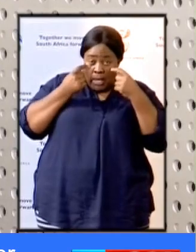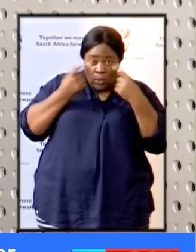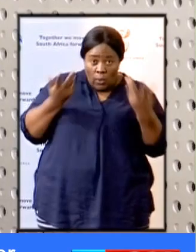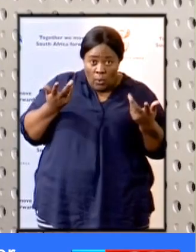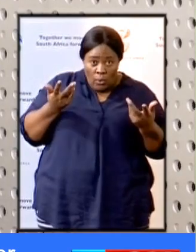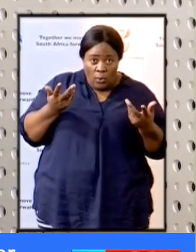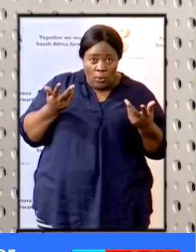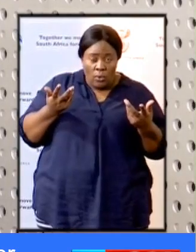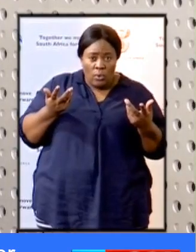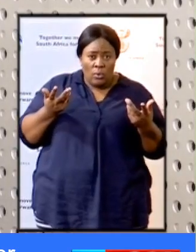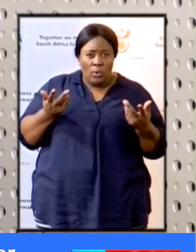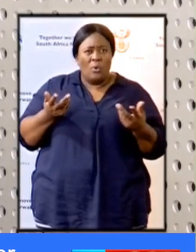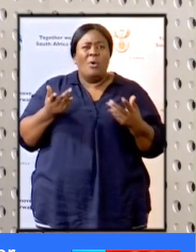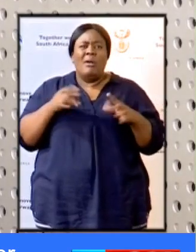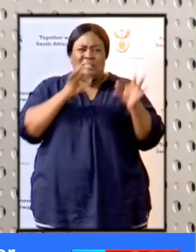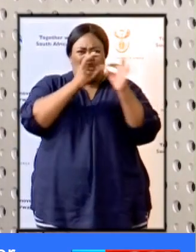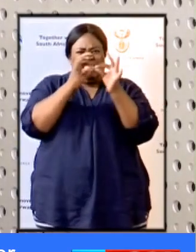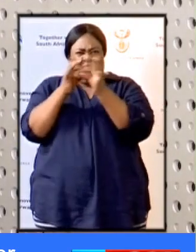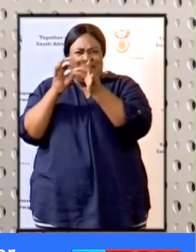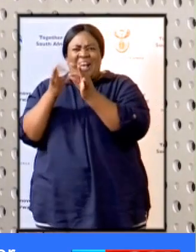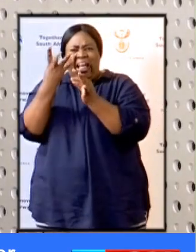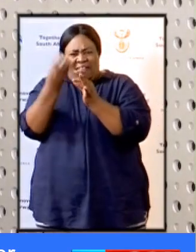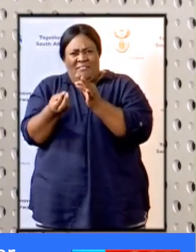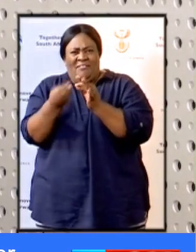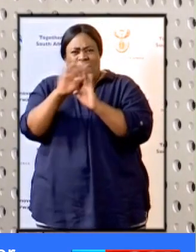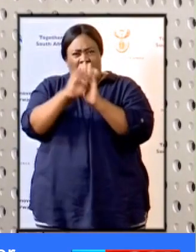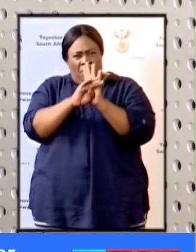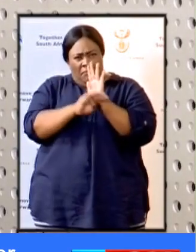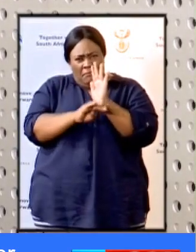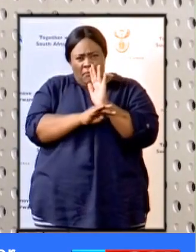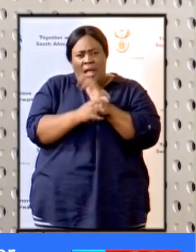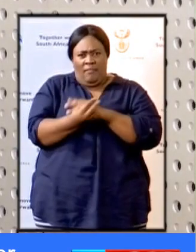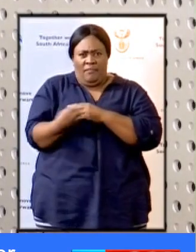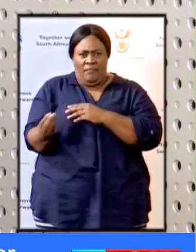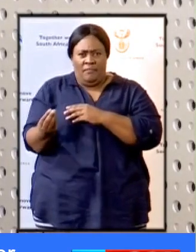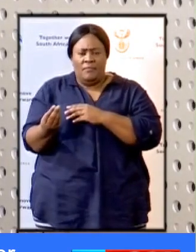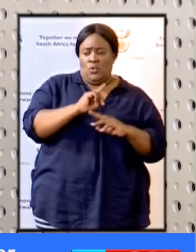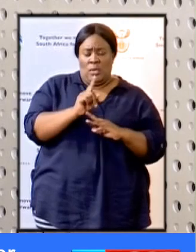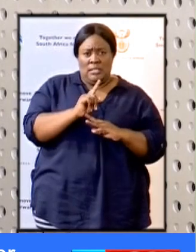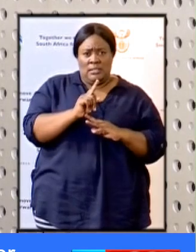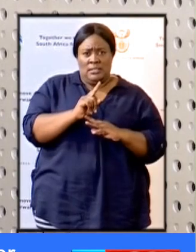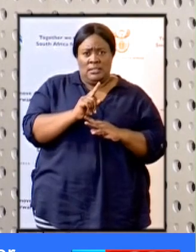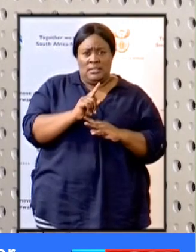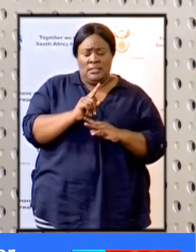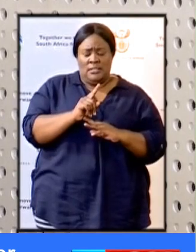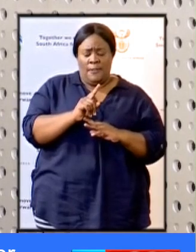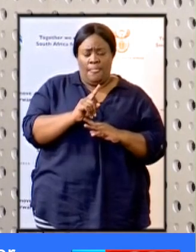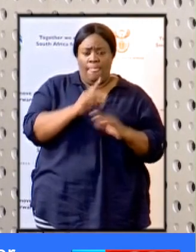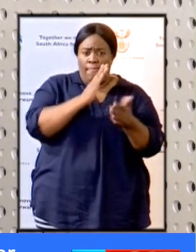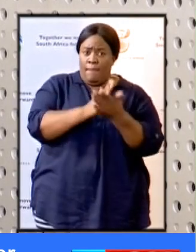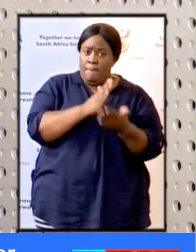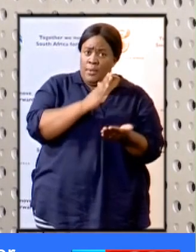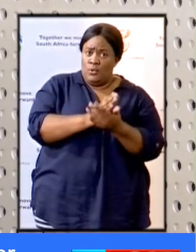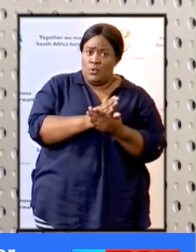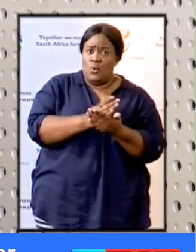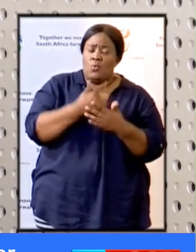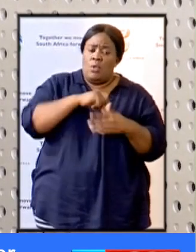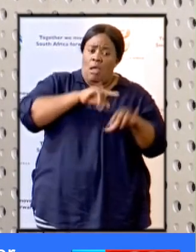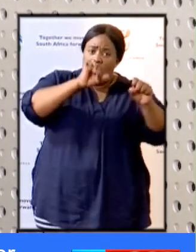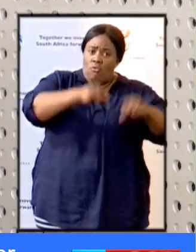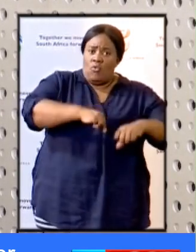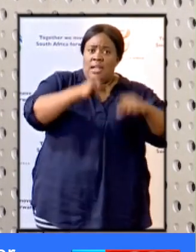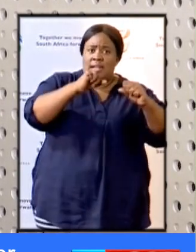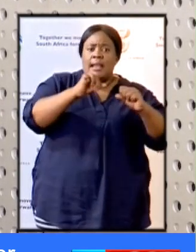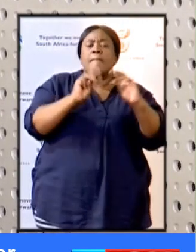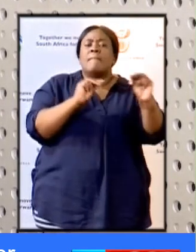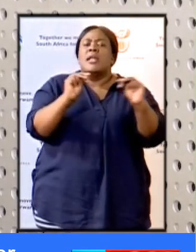it goes, so they've specified them, and we've agreed that quite important is to make sure that we agreed on how we're going to manage